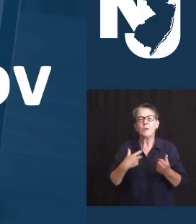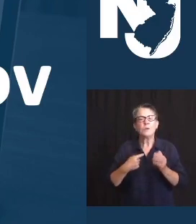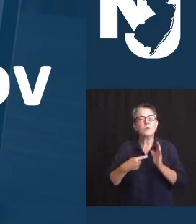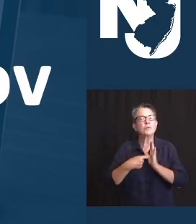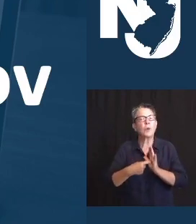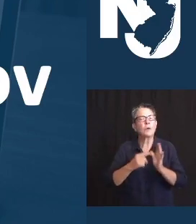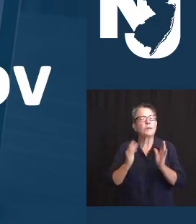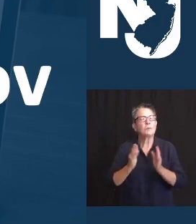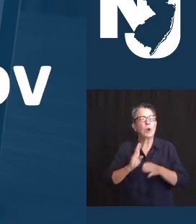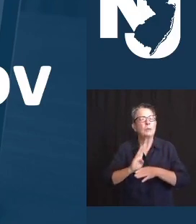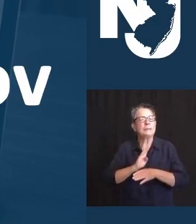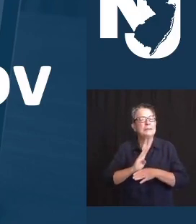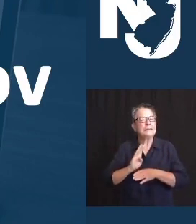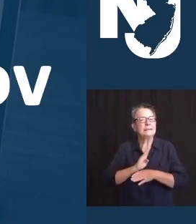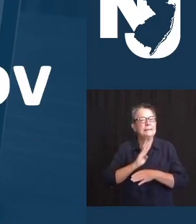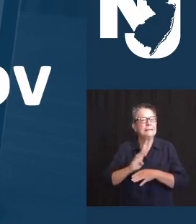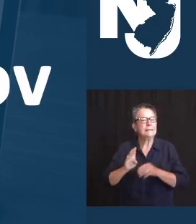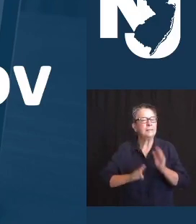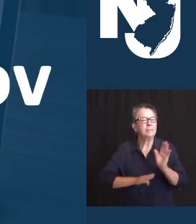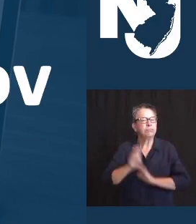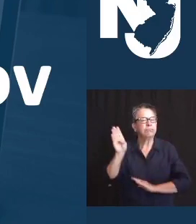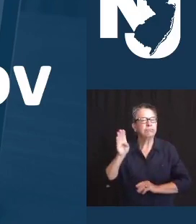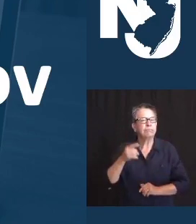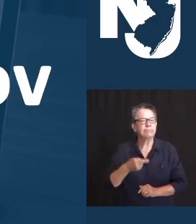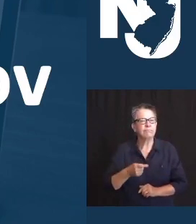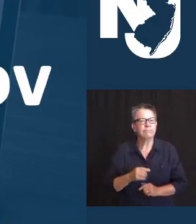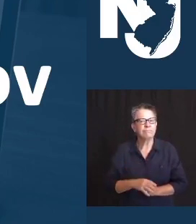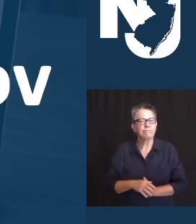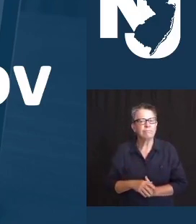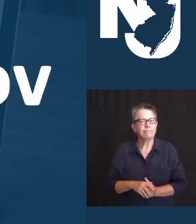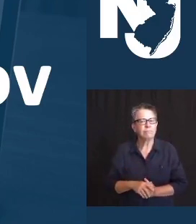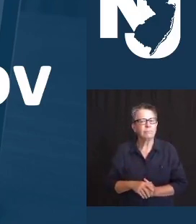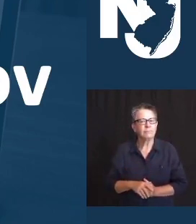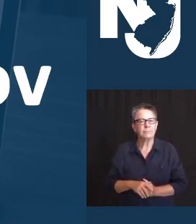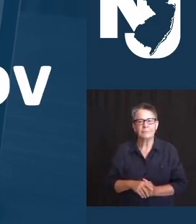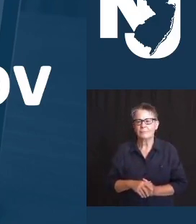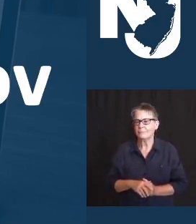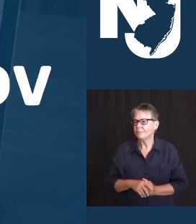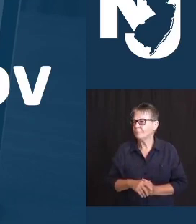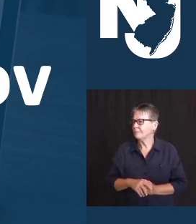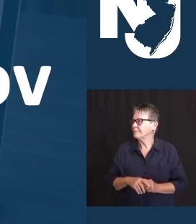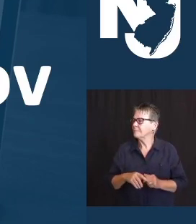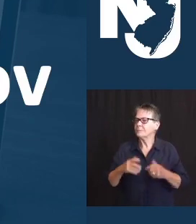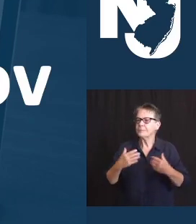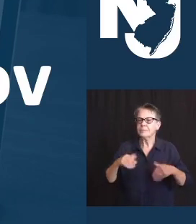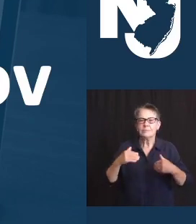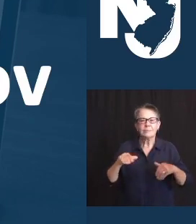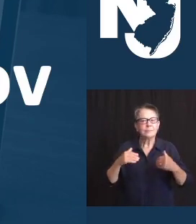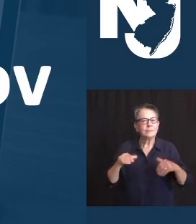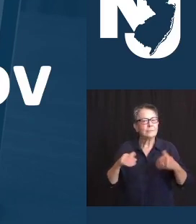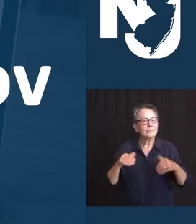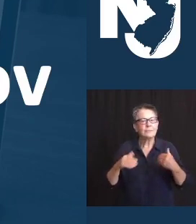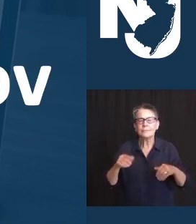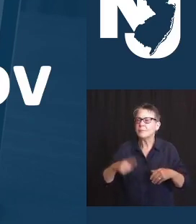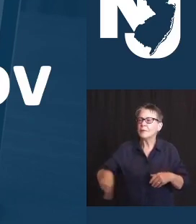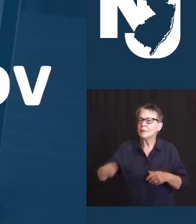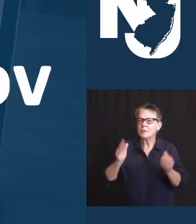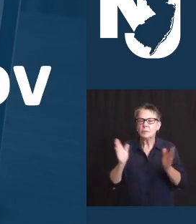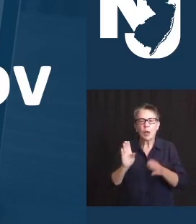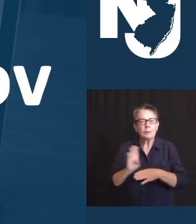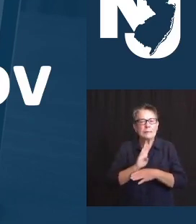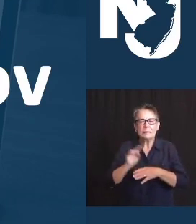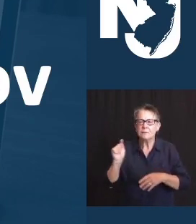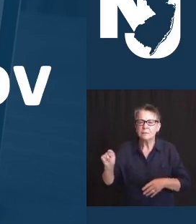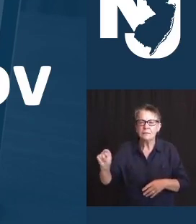strong part of our communities, but who will be a vital part of our long-term economic recovery. We know this pandemic has been nothing short